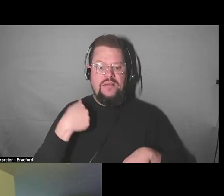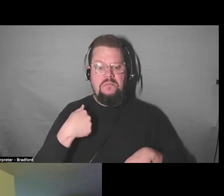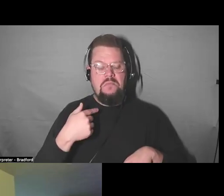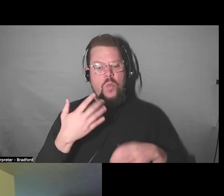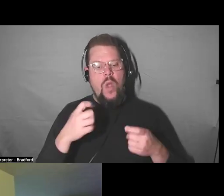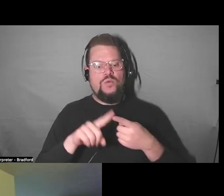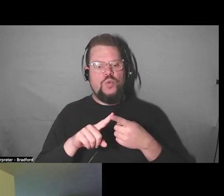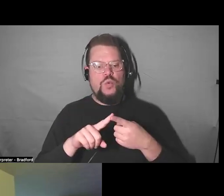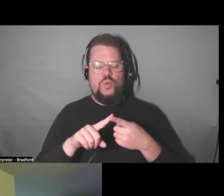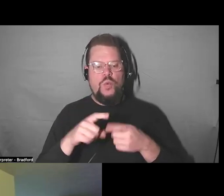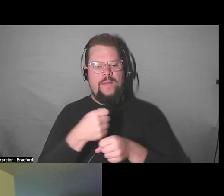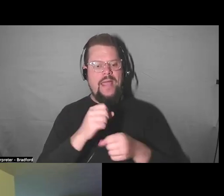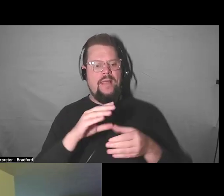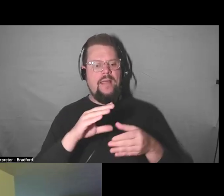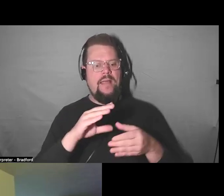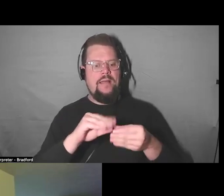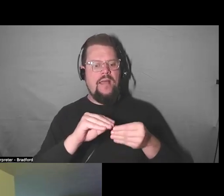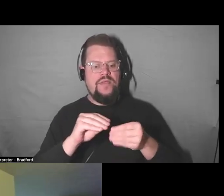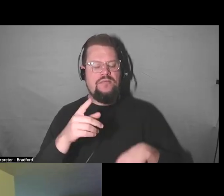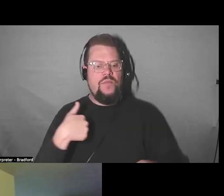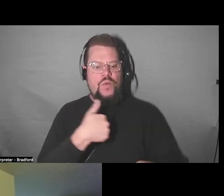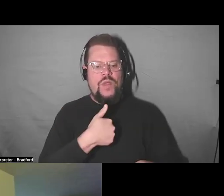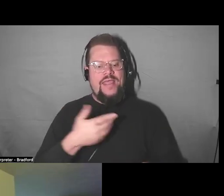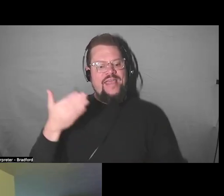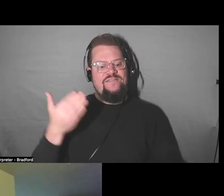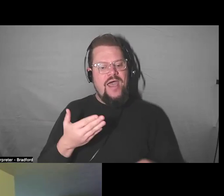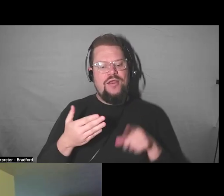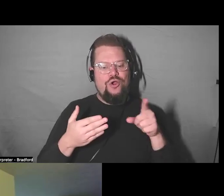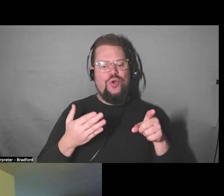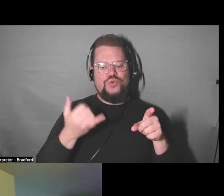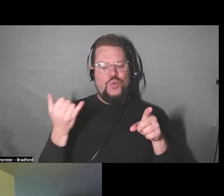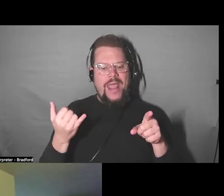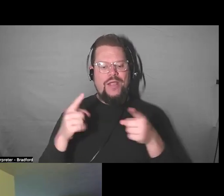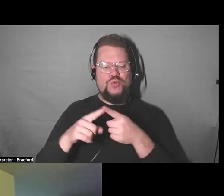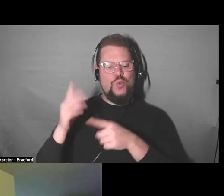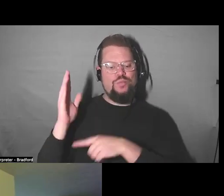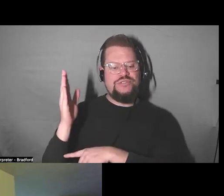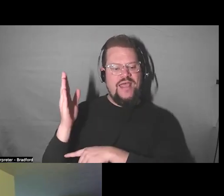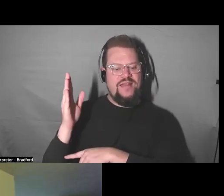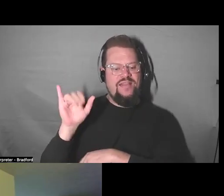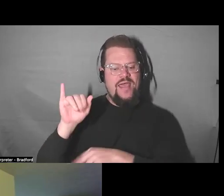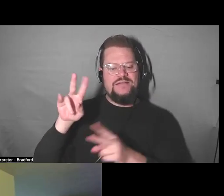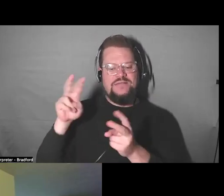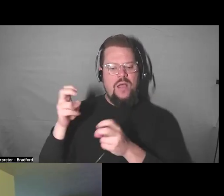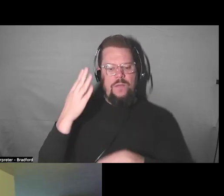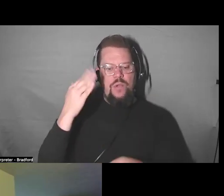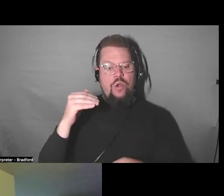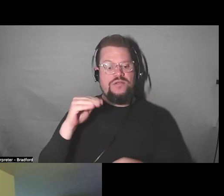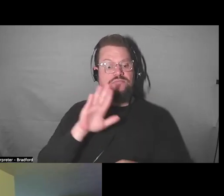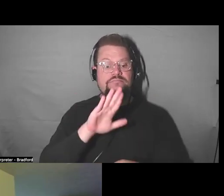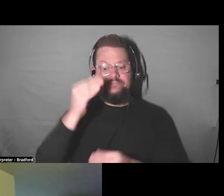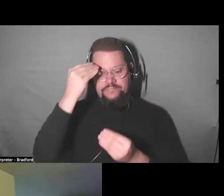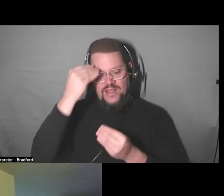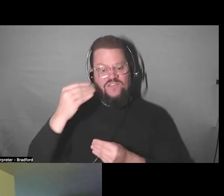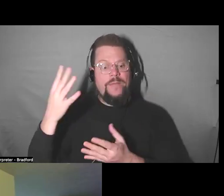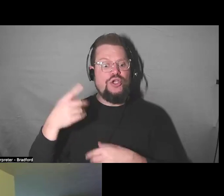to make a comment that we invited Emily today. I wanted her to present on this topic because this information, as